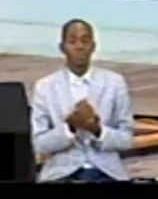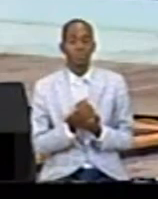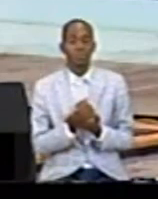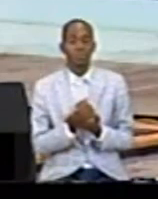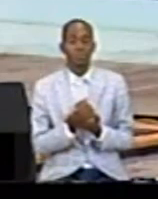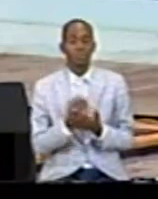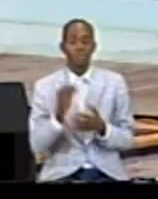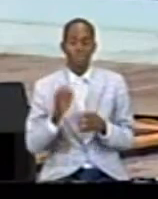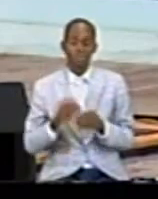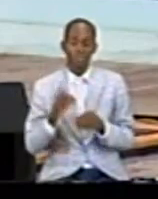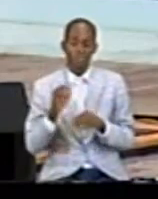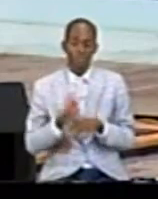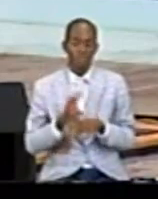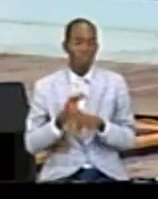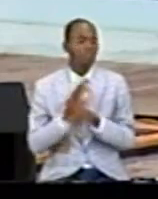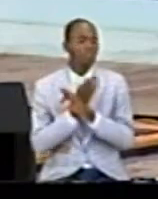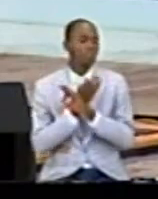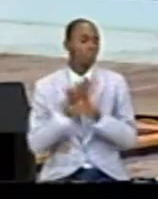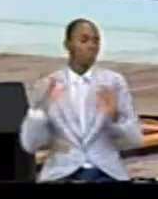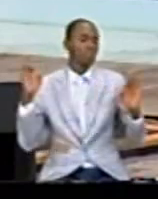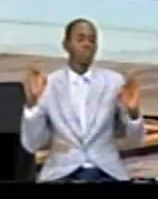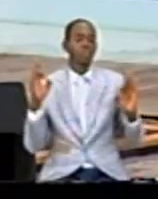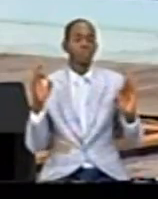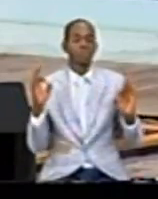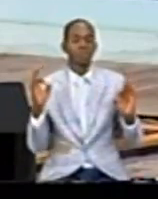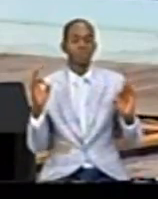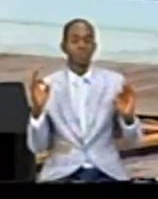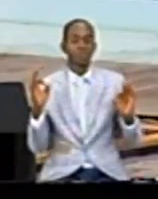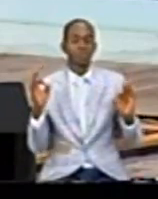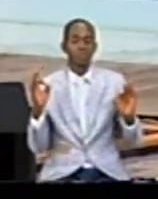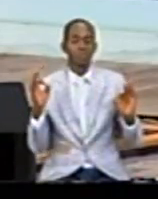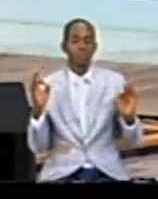In the church, free.